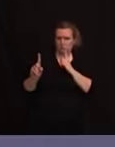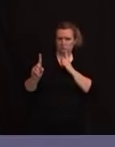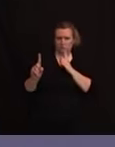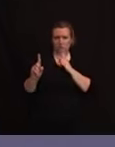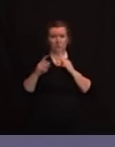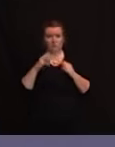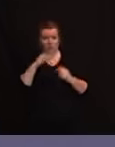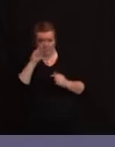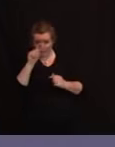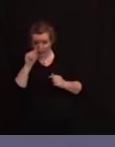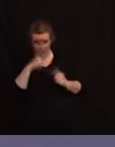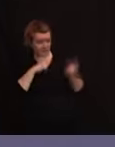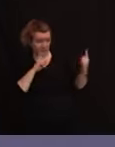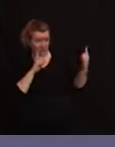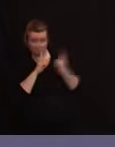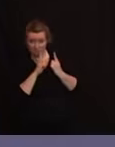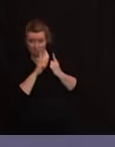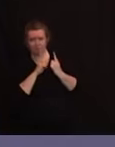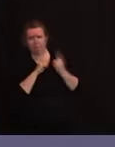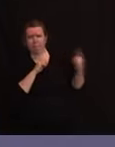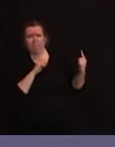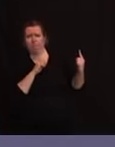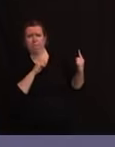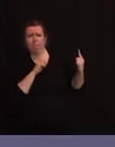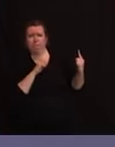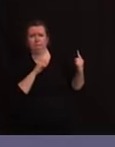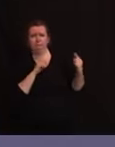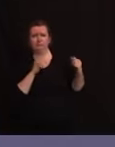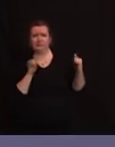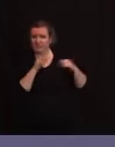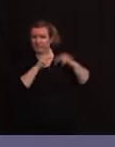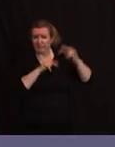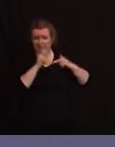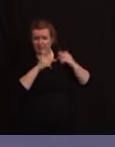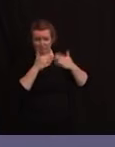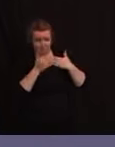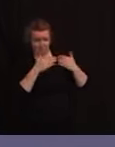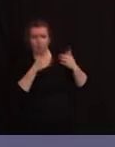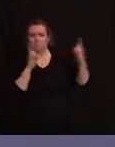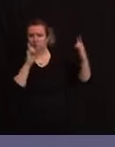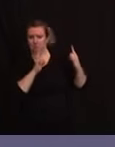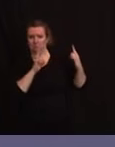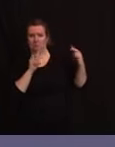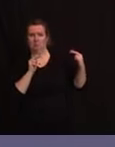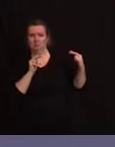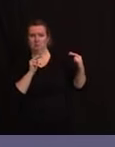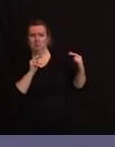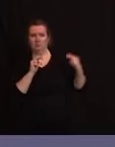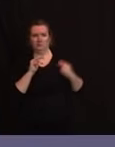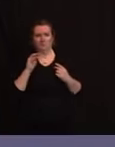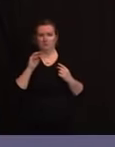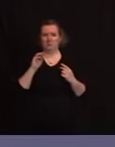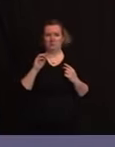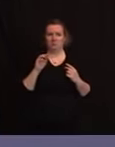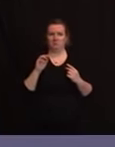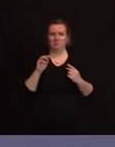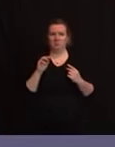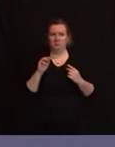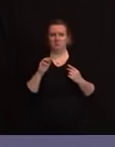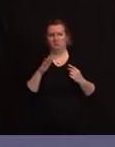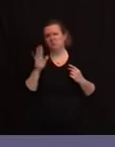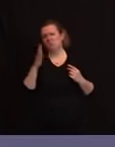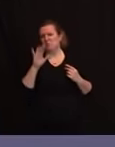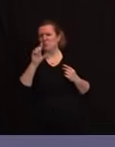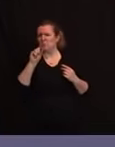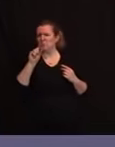days, and even when we were in the same building, we were 20, and I keep it that way with basically everybody, 20 feet or more apart. So if